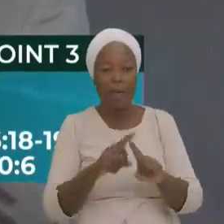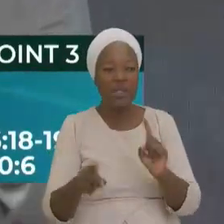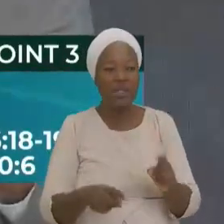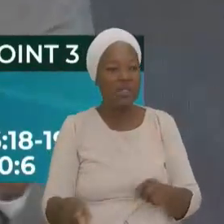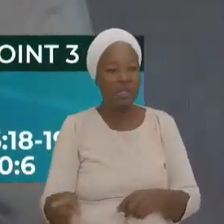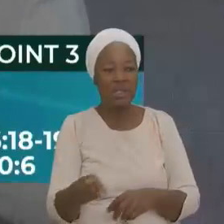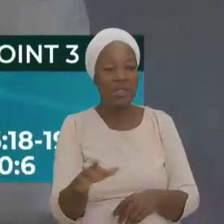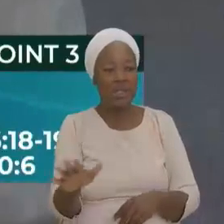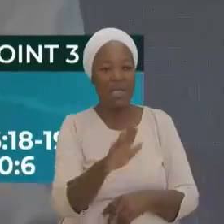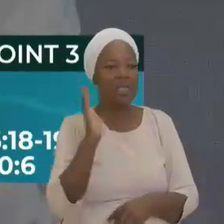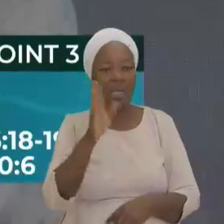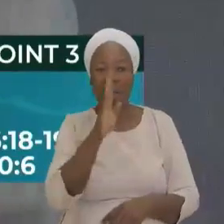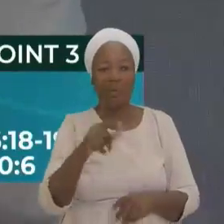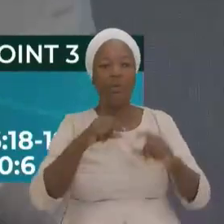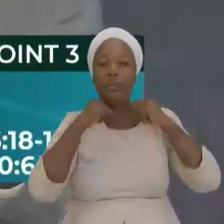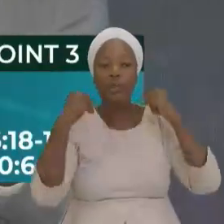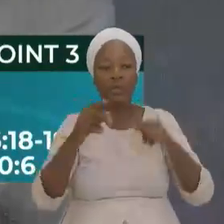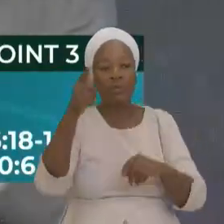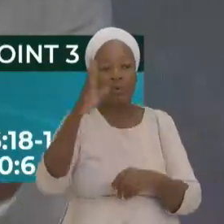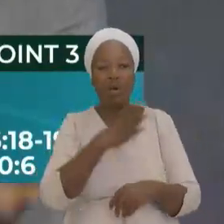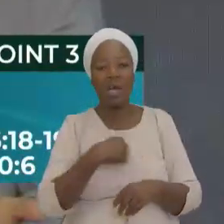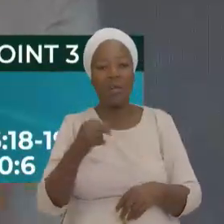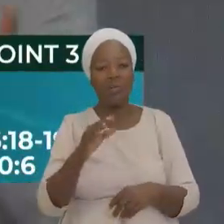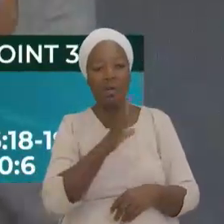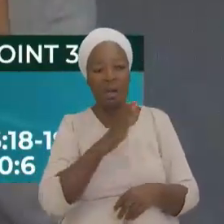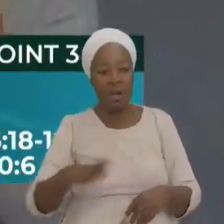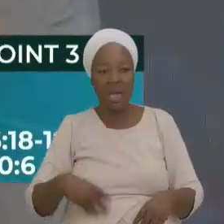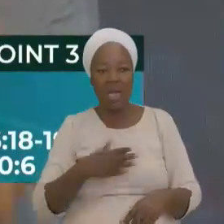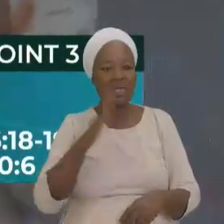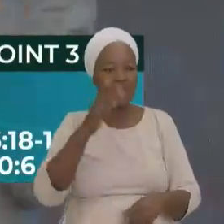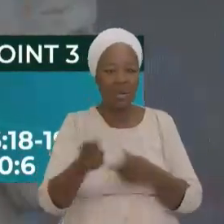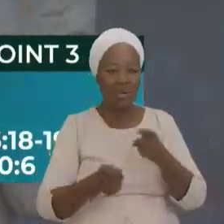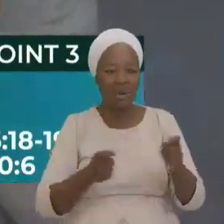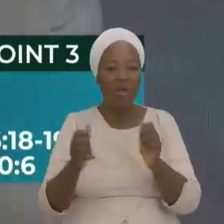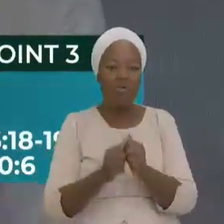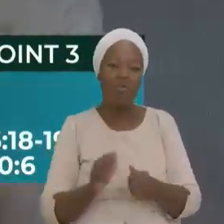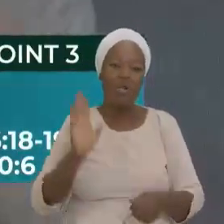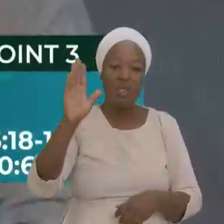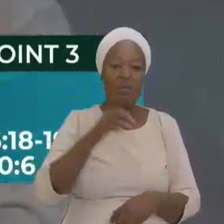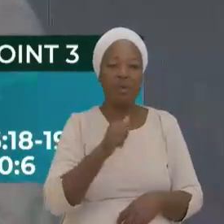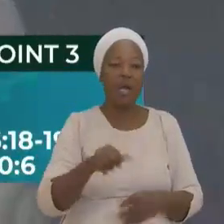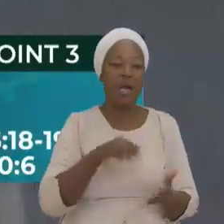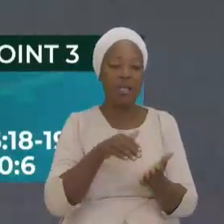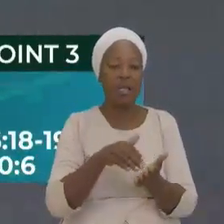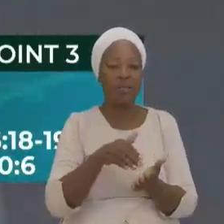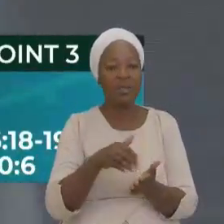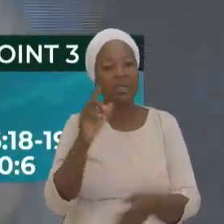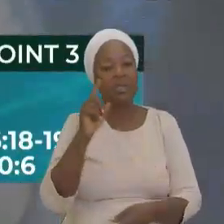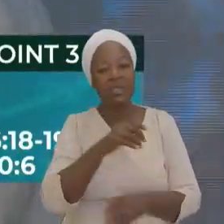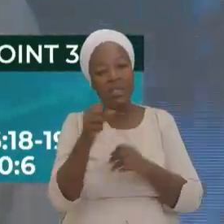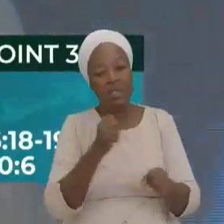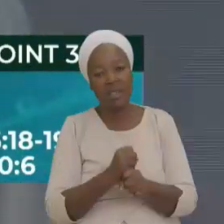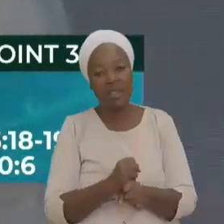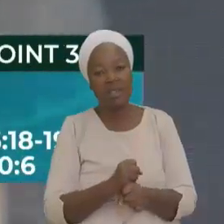of God and of Christ, and shall reign with him 1,000 years.